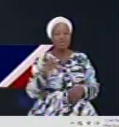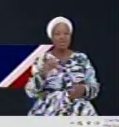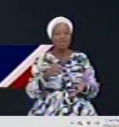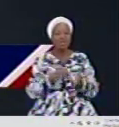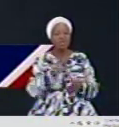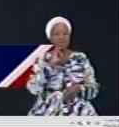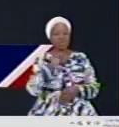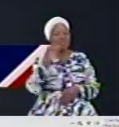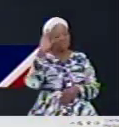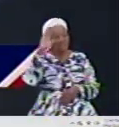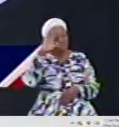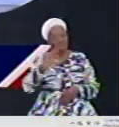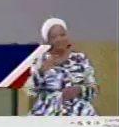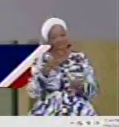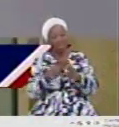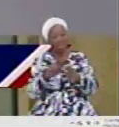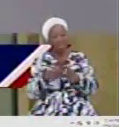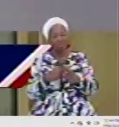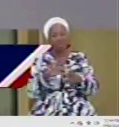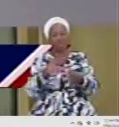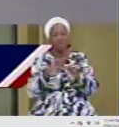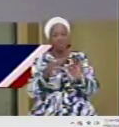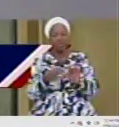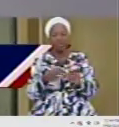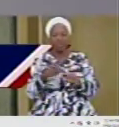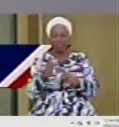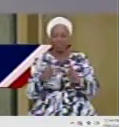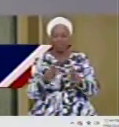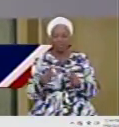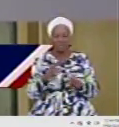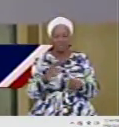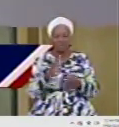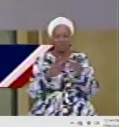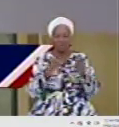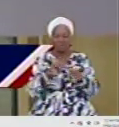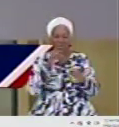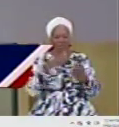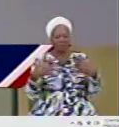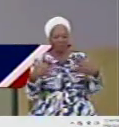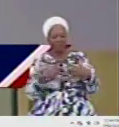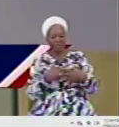are people, they don't fear anybody, fear Barnabas or fear Paul.